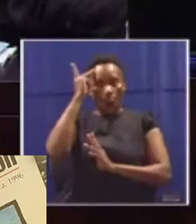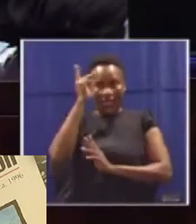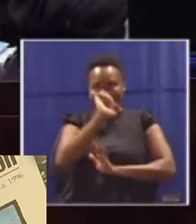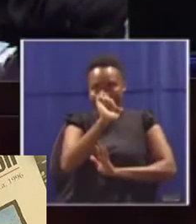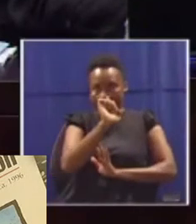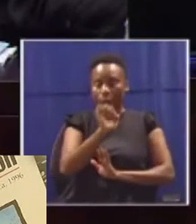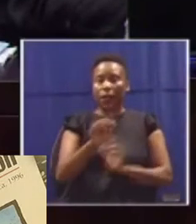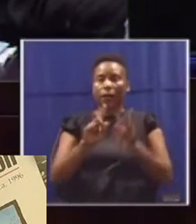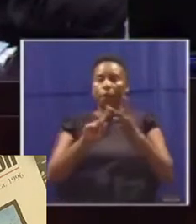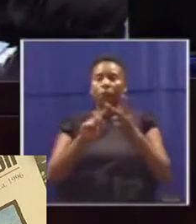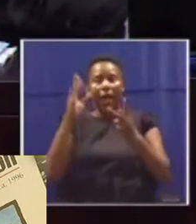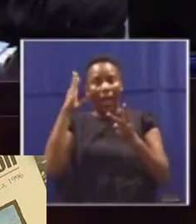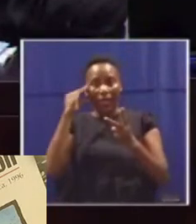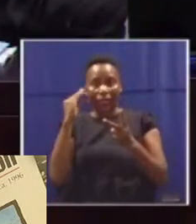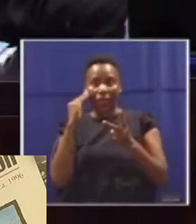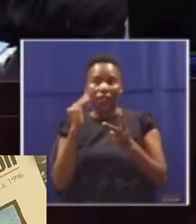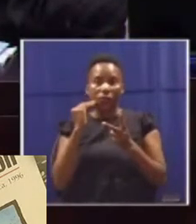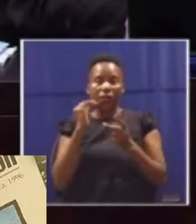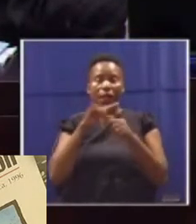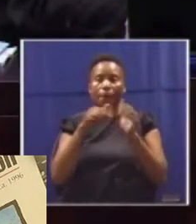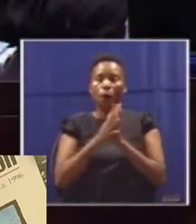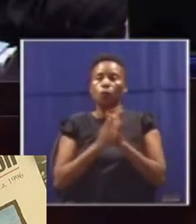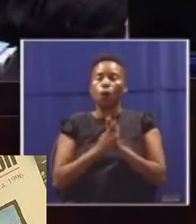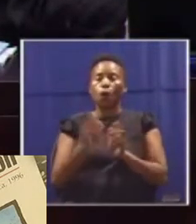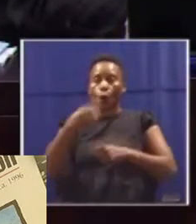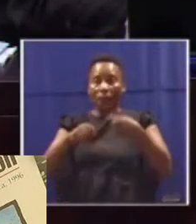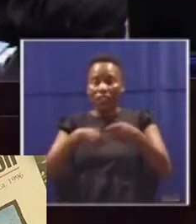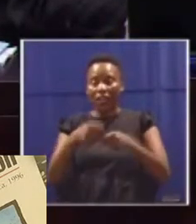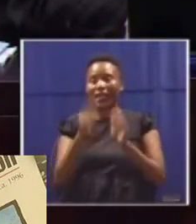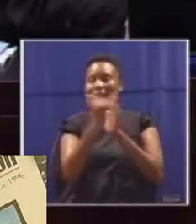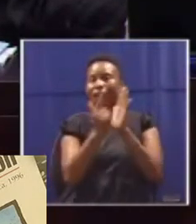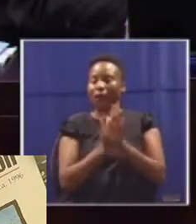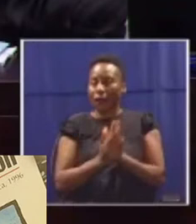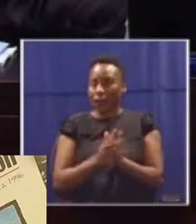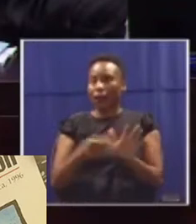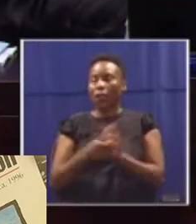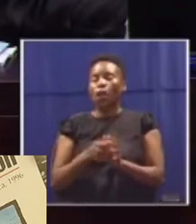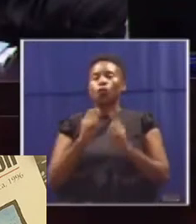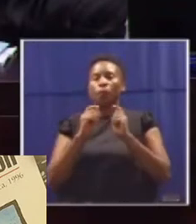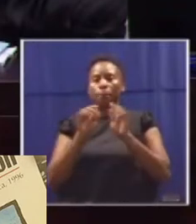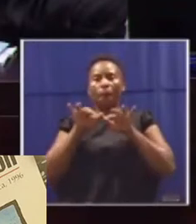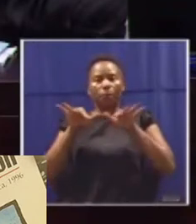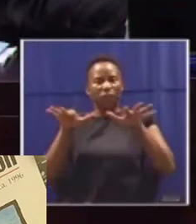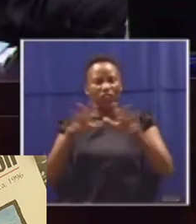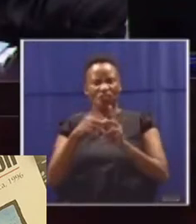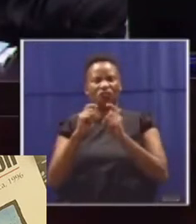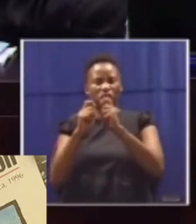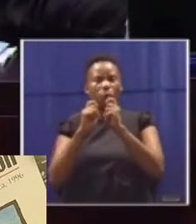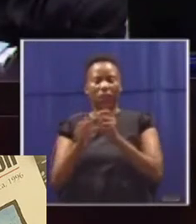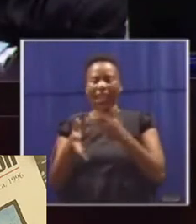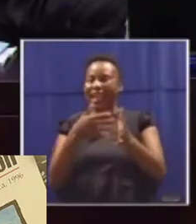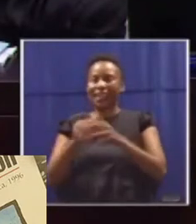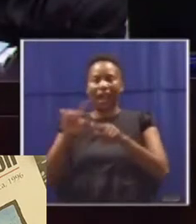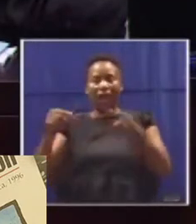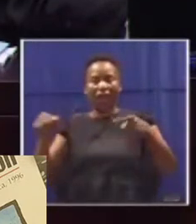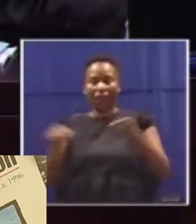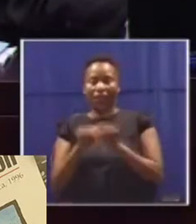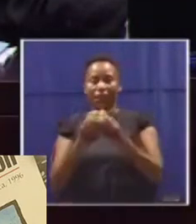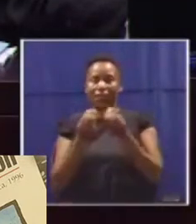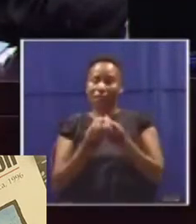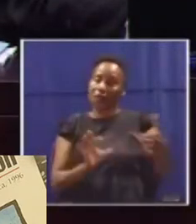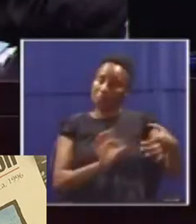in financial, economic, commercial, legal, public, and public transport, or any other matters relating to the functions of